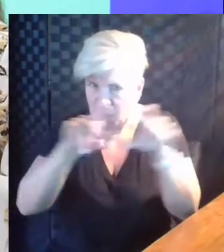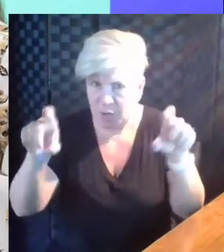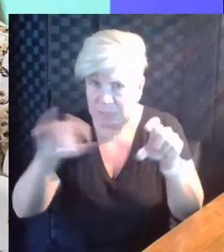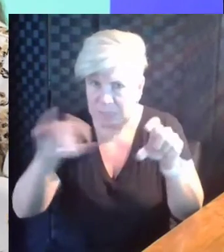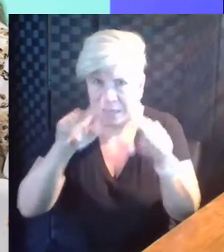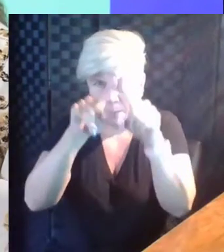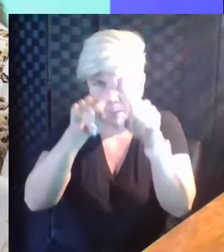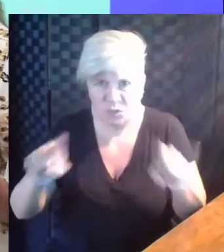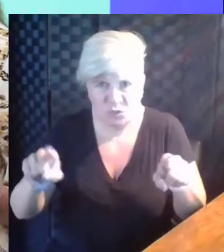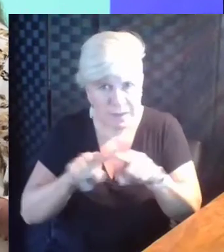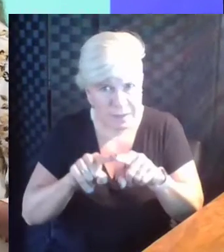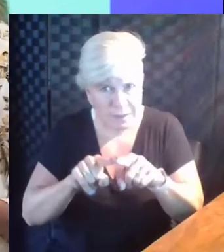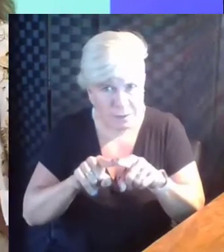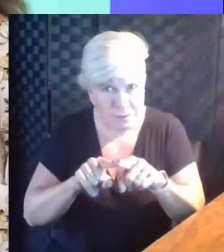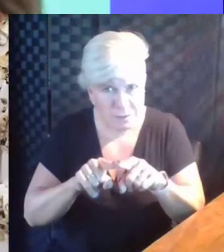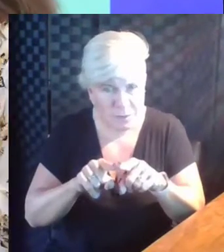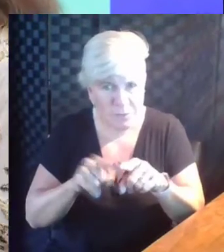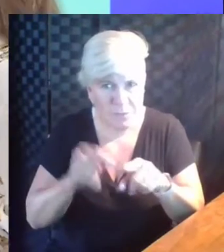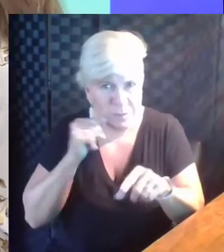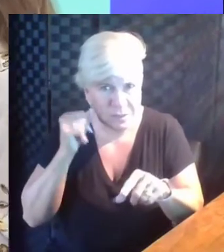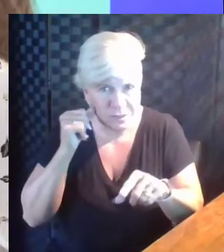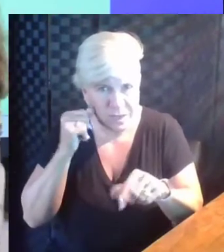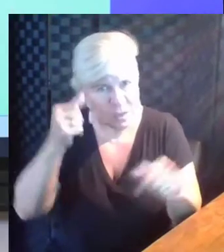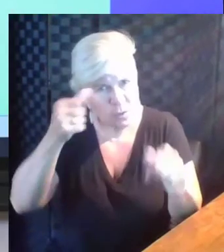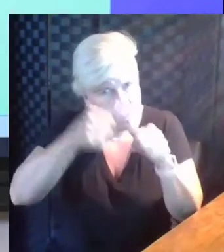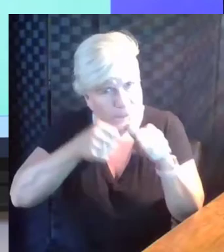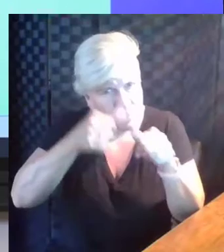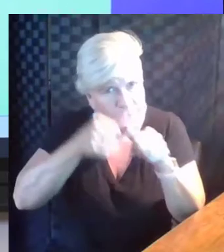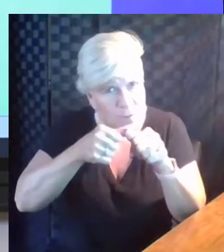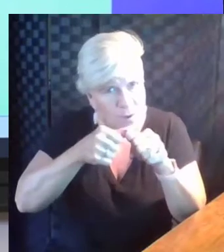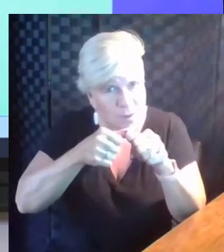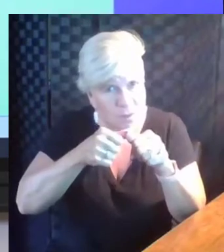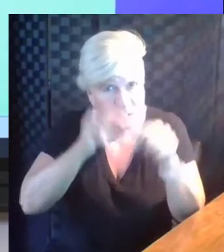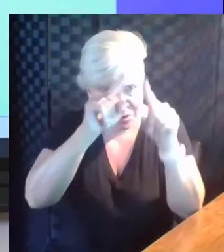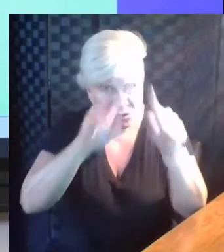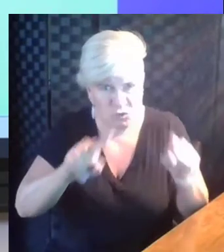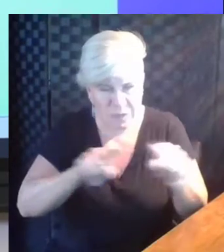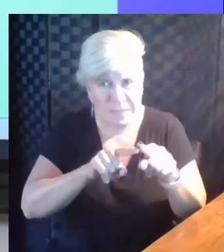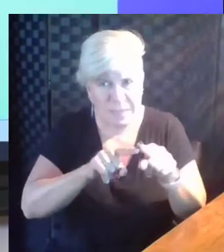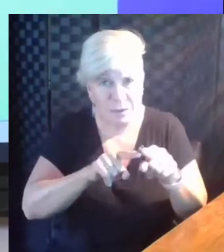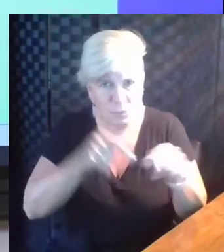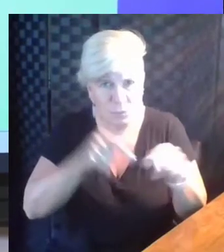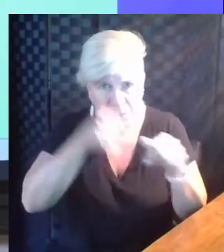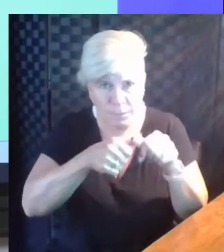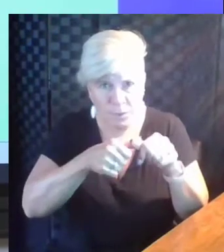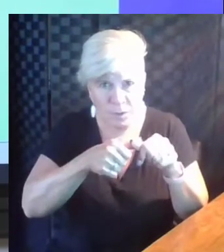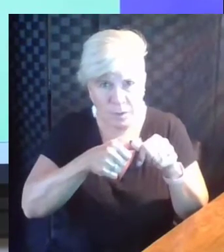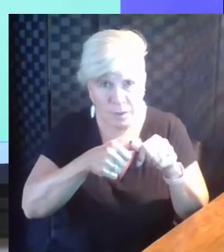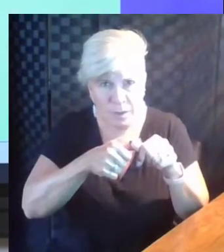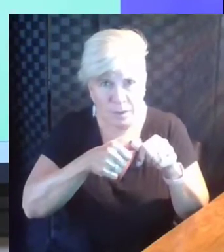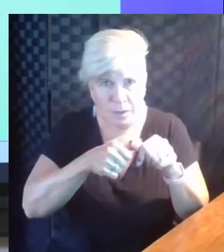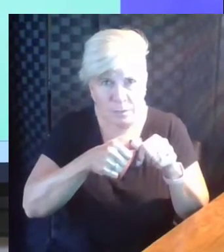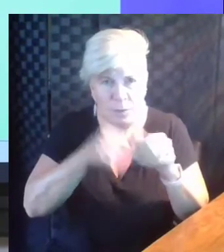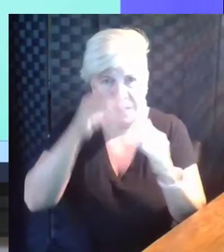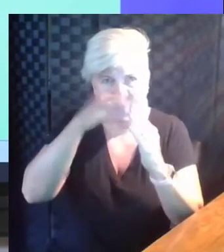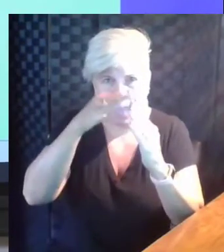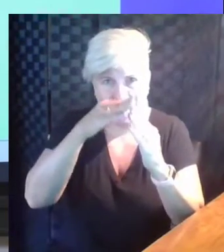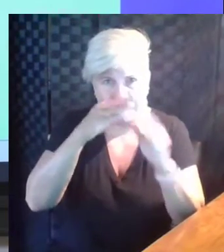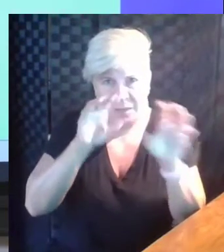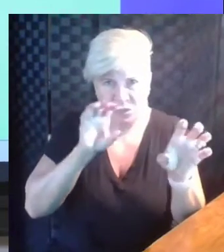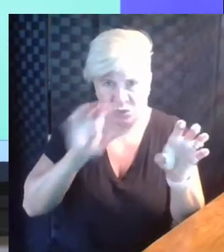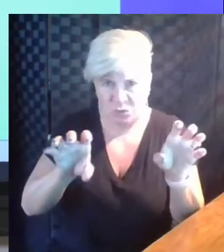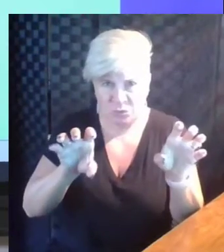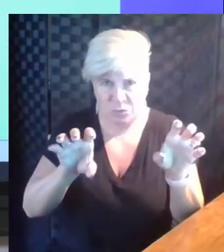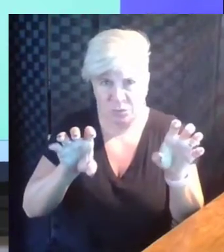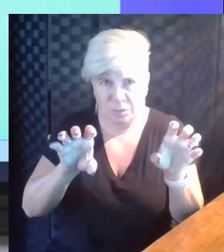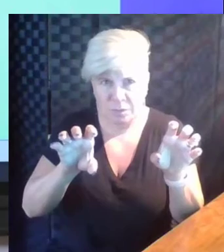our triangles from last time, do you remember this triangle? Where we had a number at the top